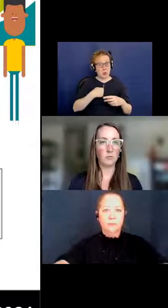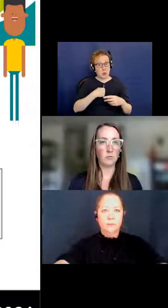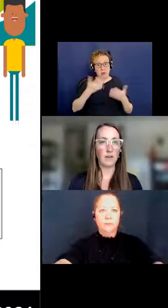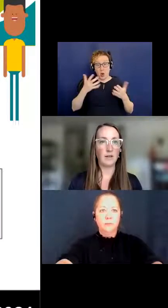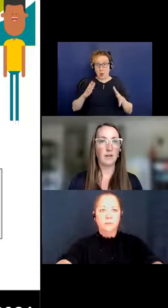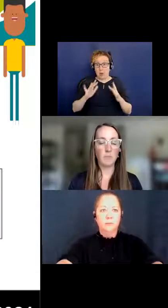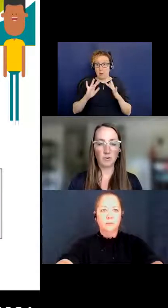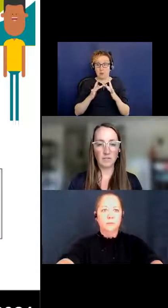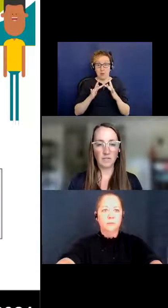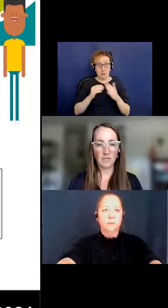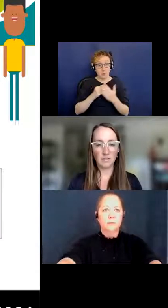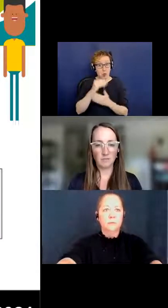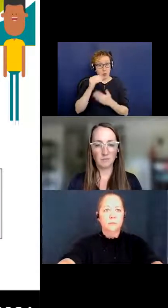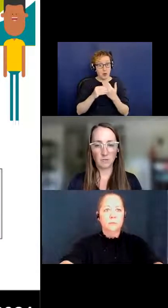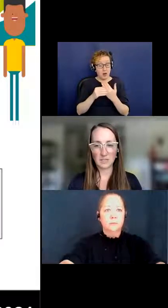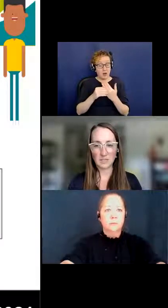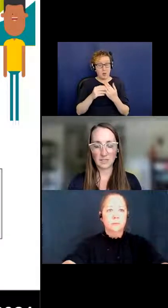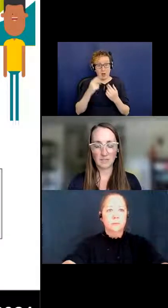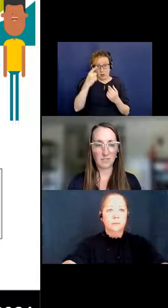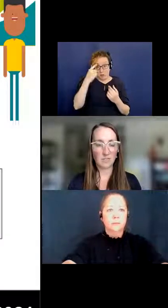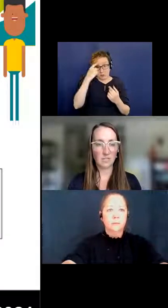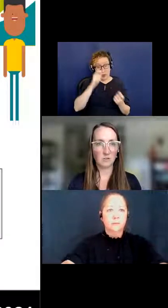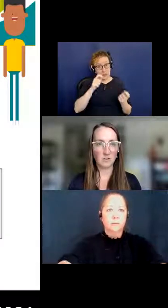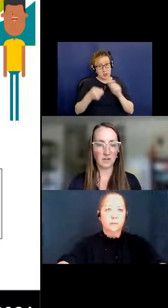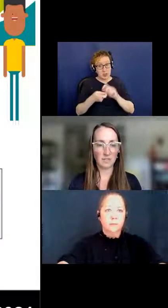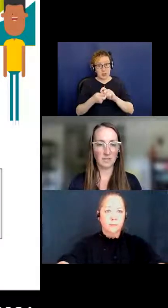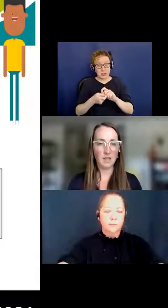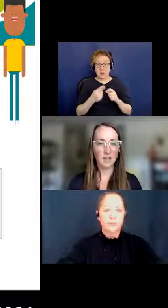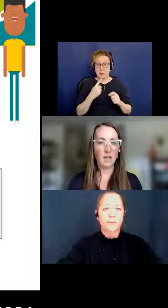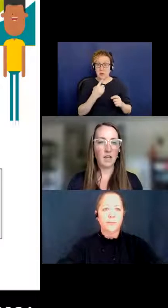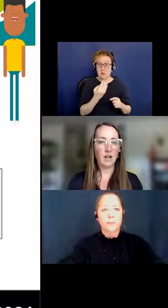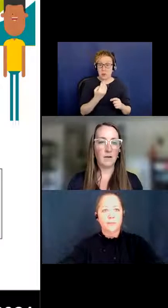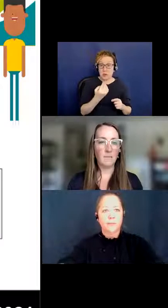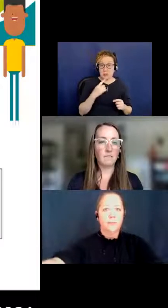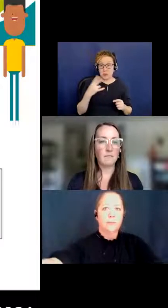go through it, morph it into 14 to 17-year-old audience,